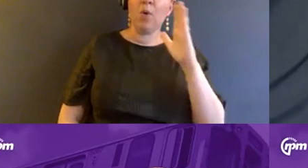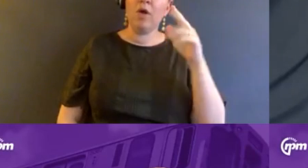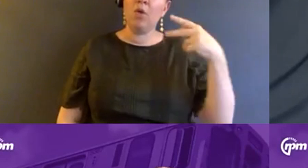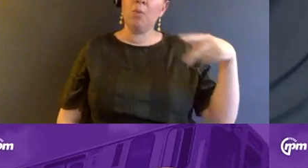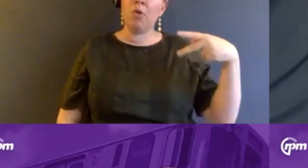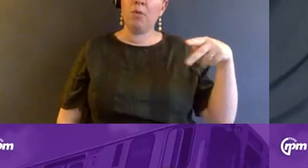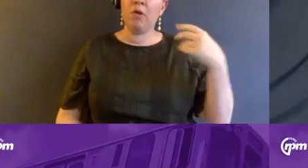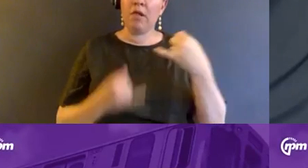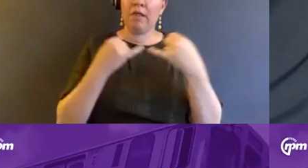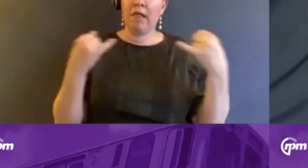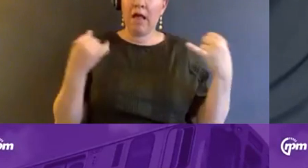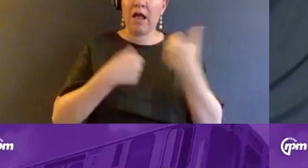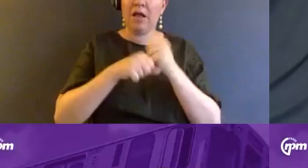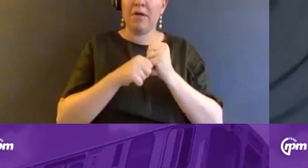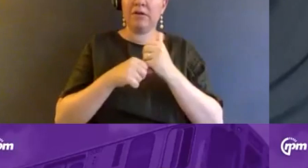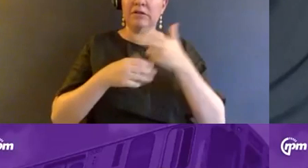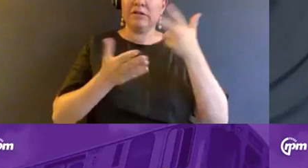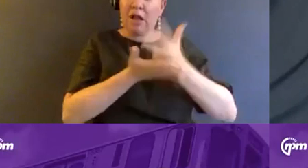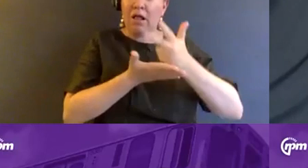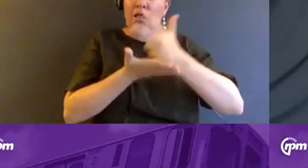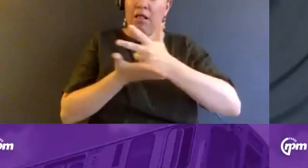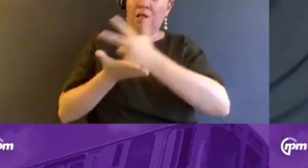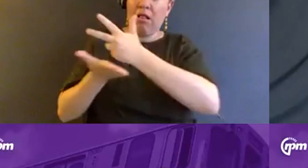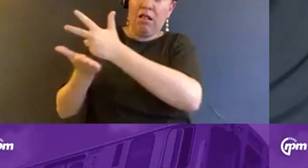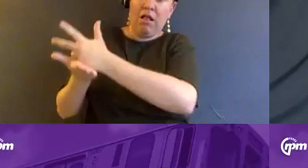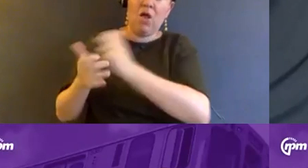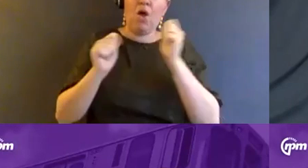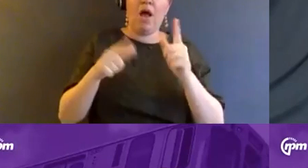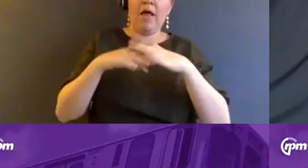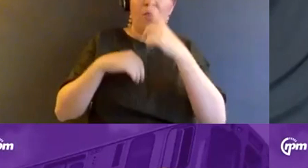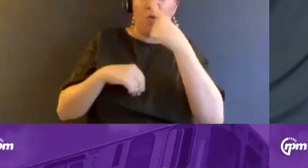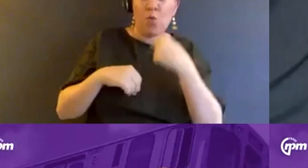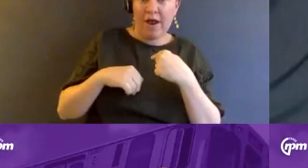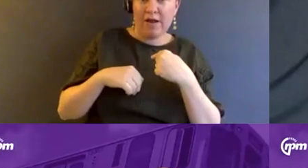be making all red line stops during the Thorndale work?